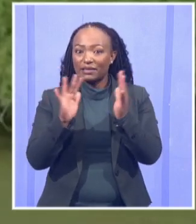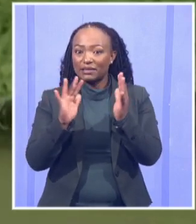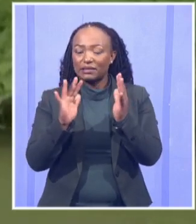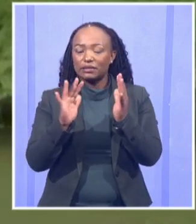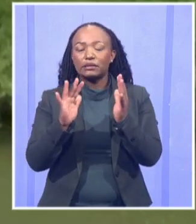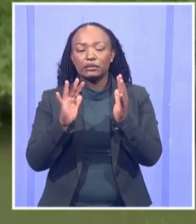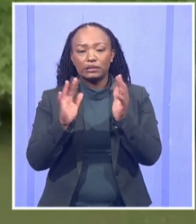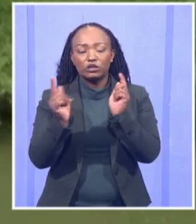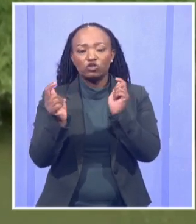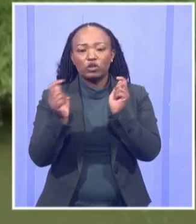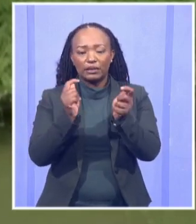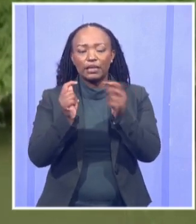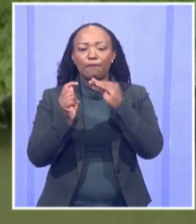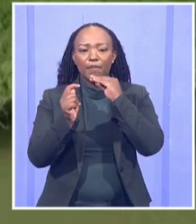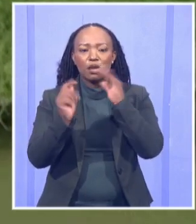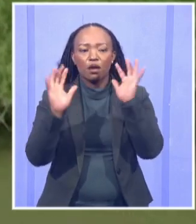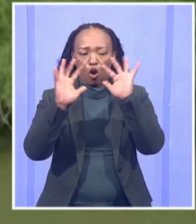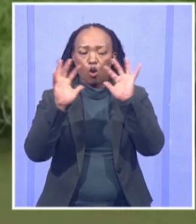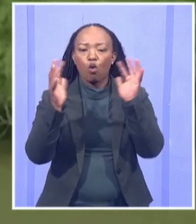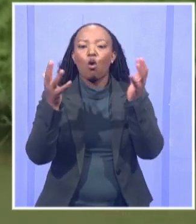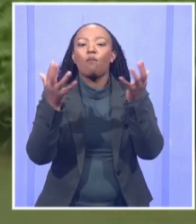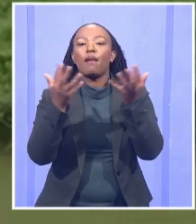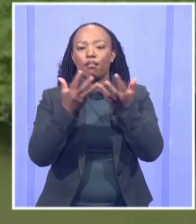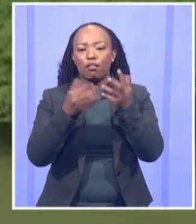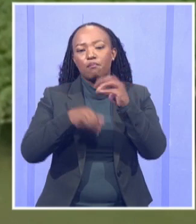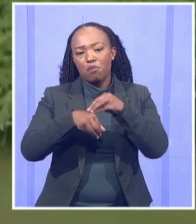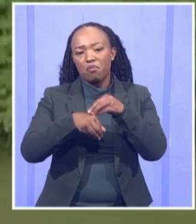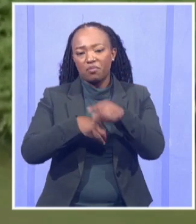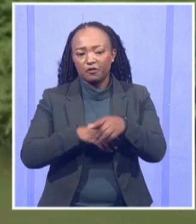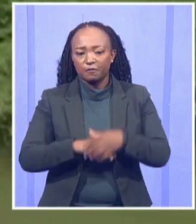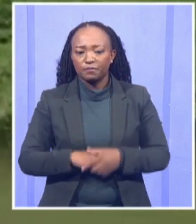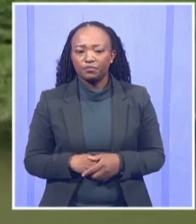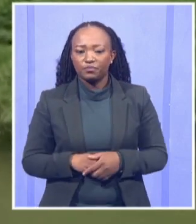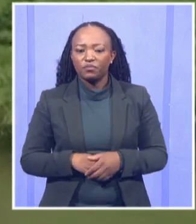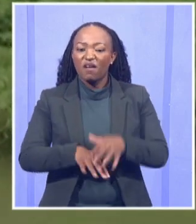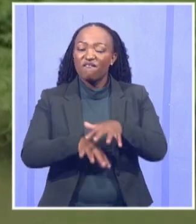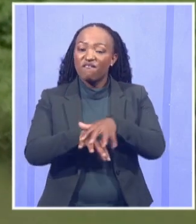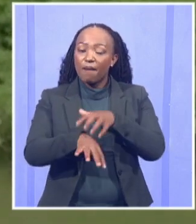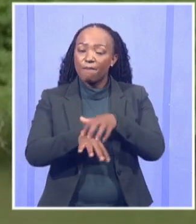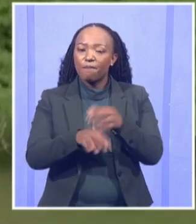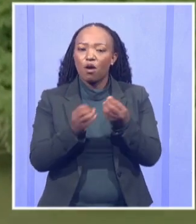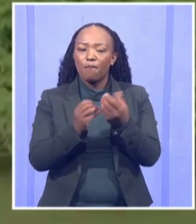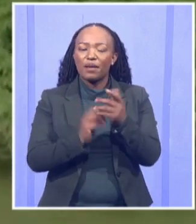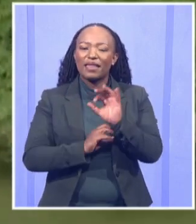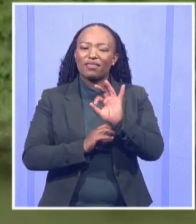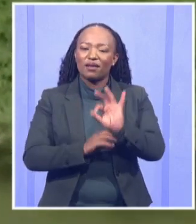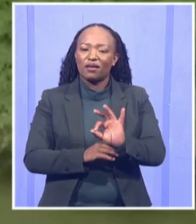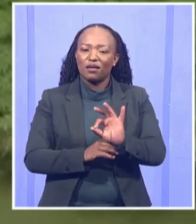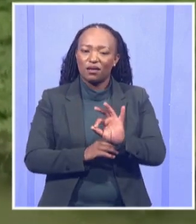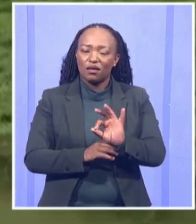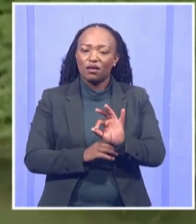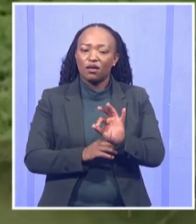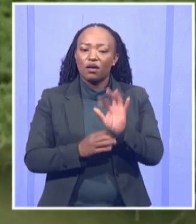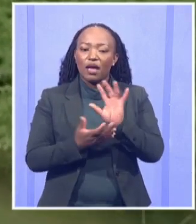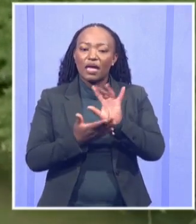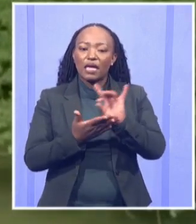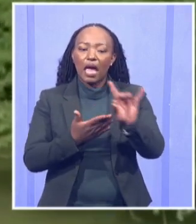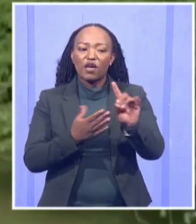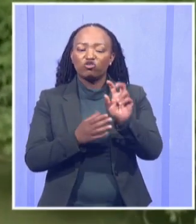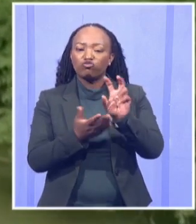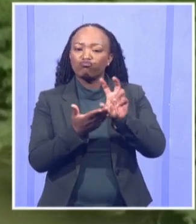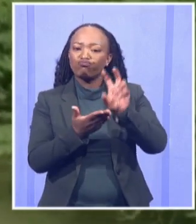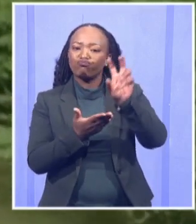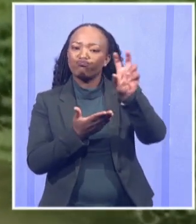a global problem. The Shield is made up of 3 funds to help ensure cash makes its way to the governments